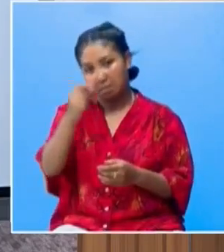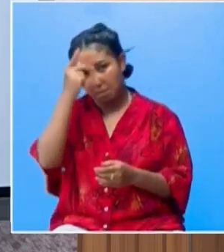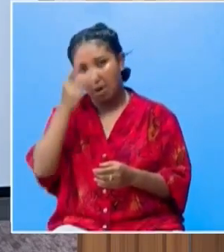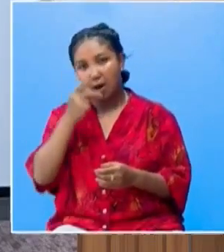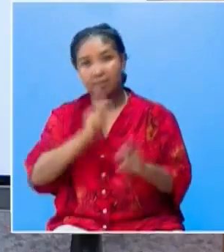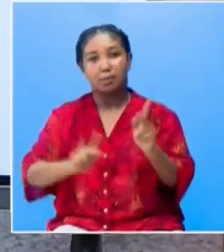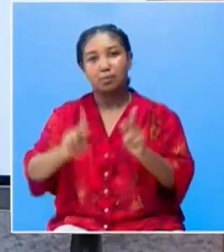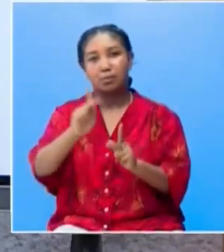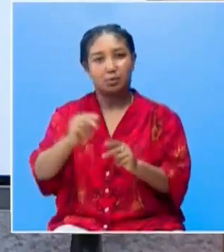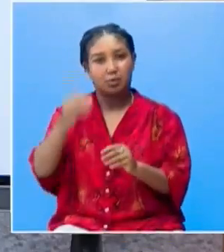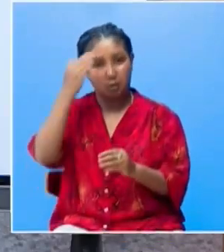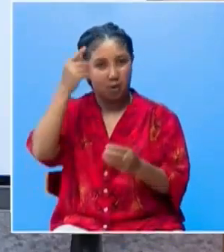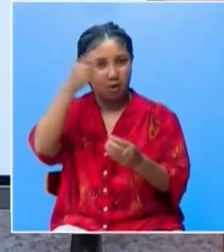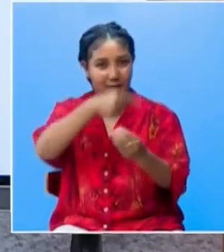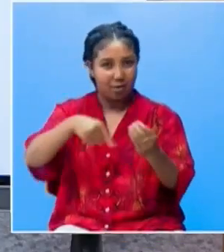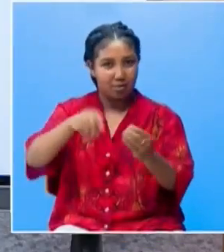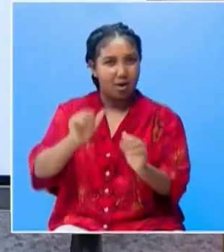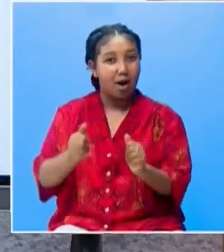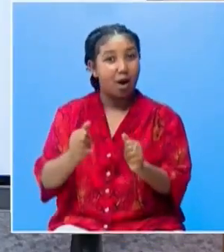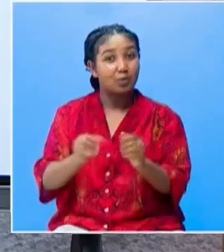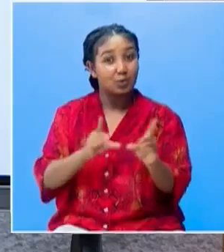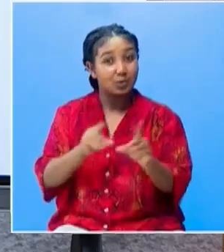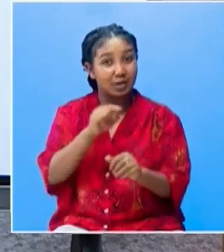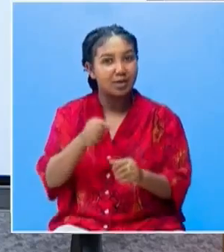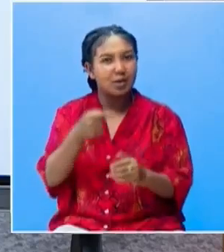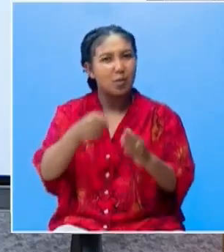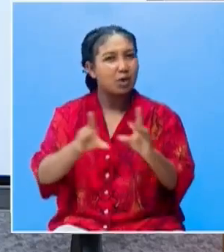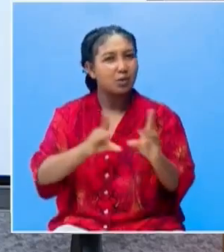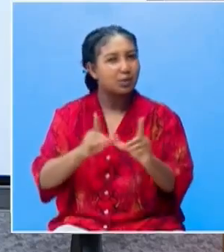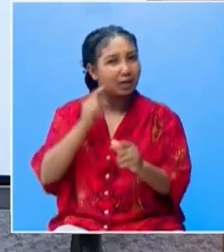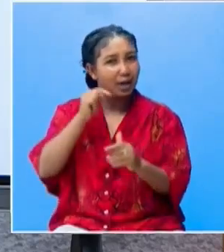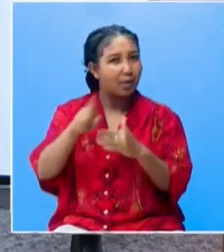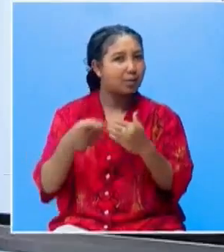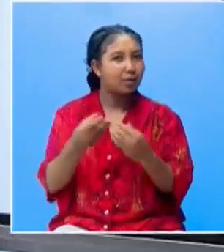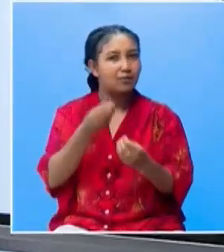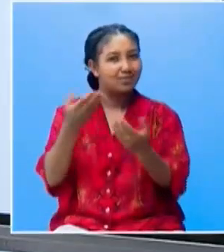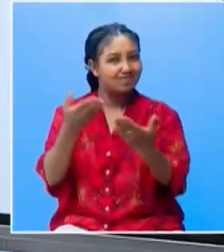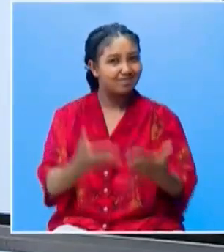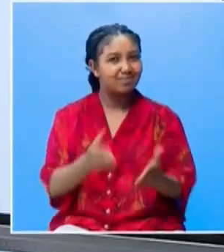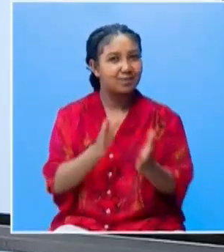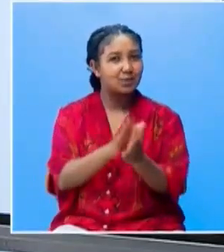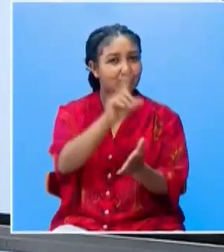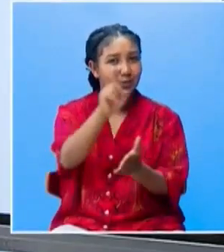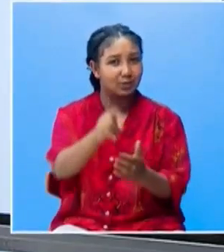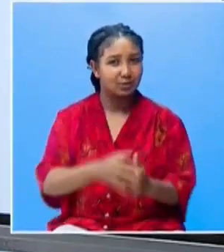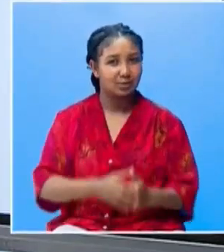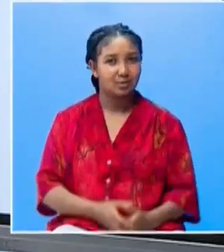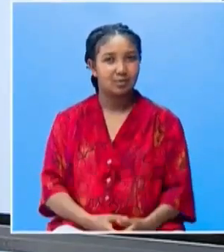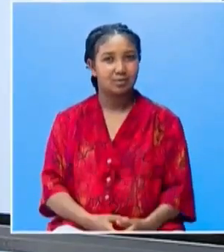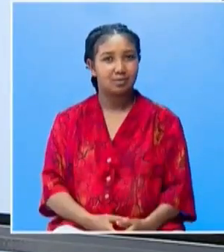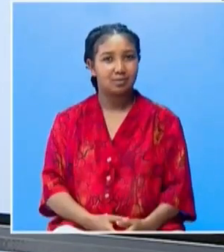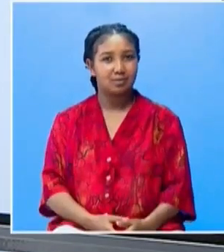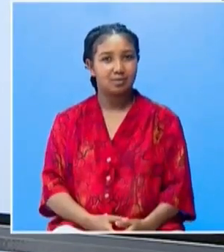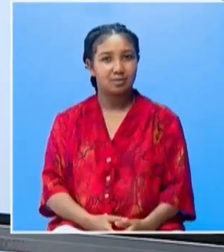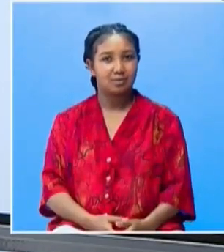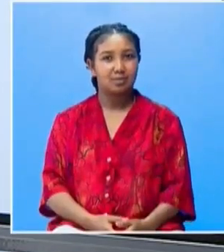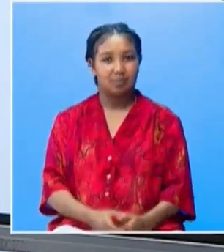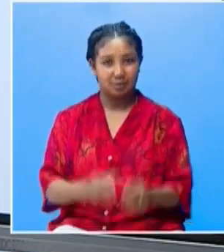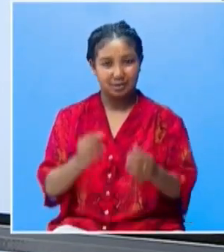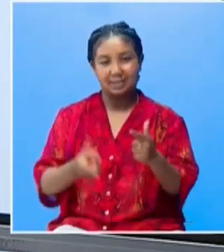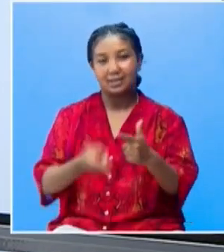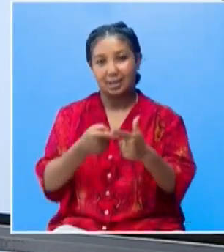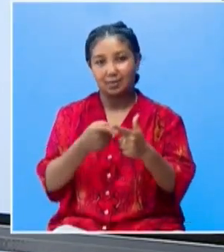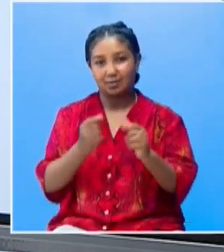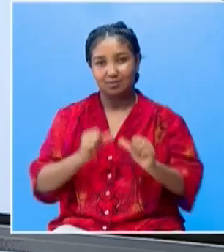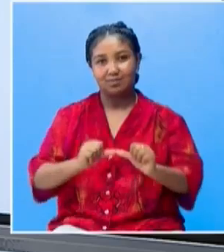people that you know around. How do you say that? What do you think about the food served at school? Yes? Let's go to the